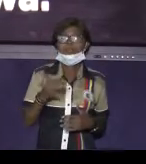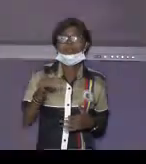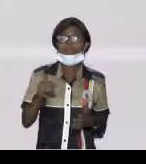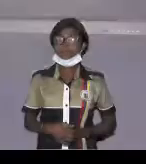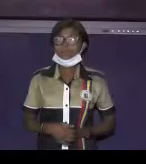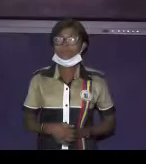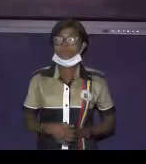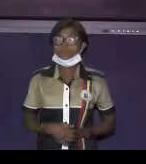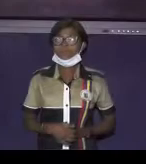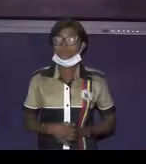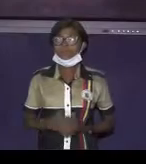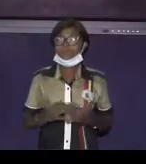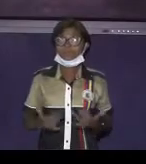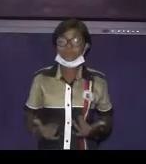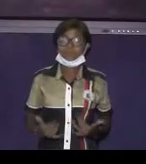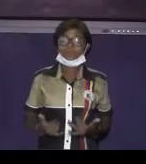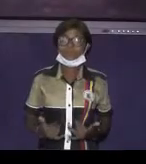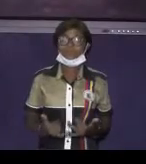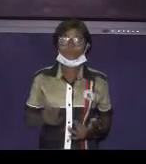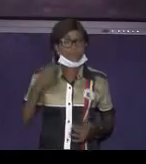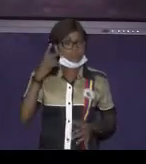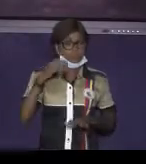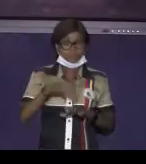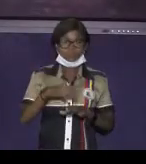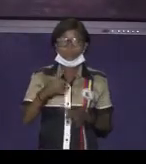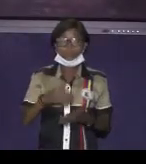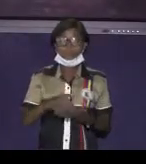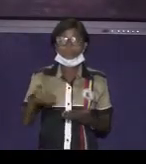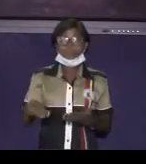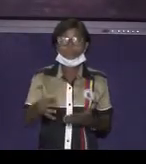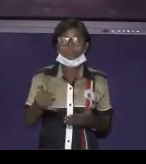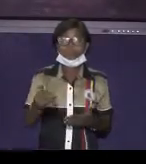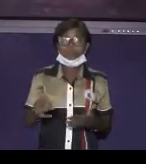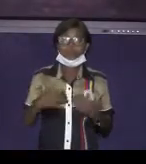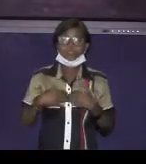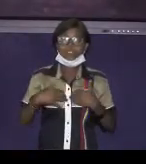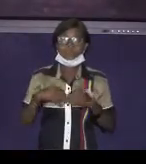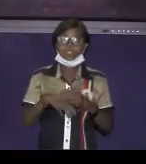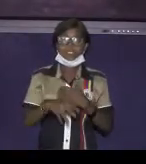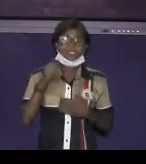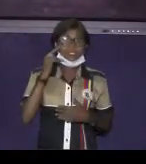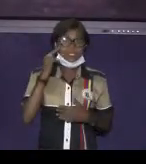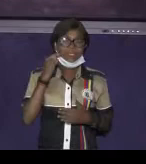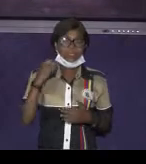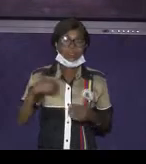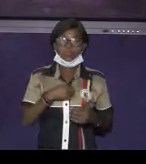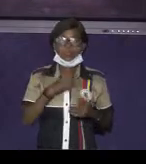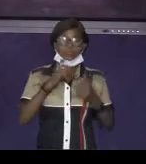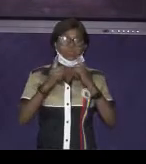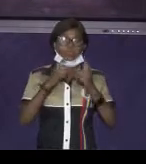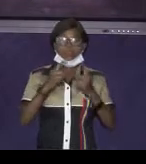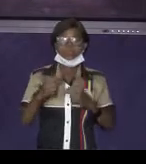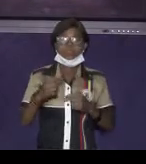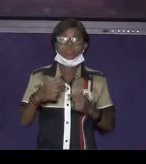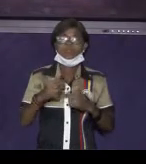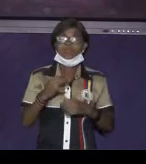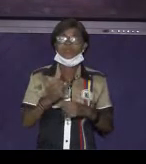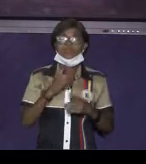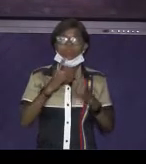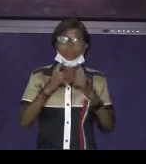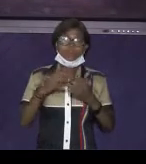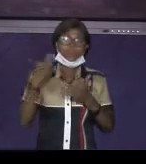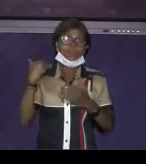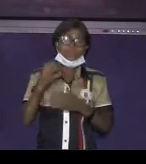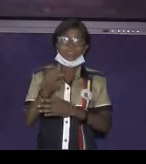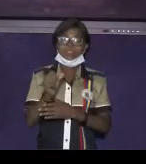region. Now, looking at distribution of animals in Nigeria, we've talked about savanna and semi-arid